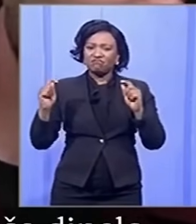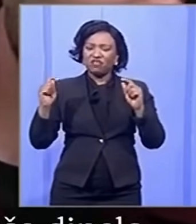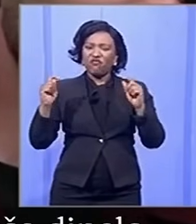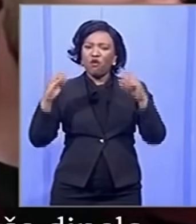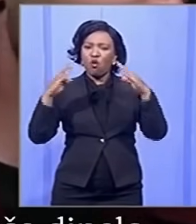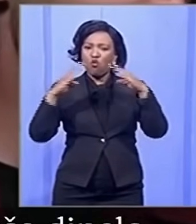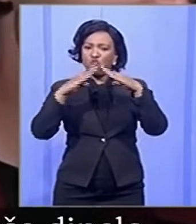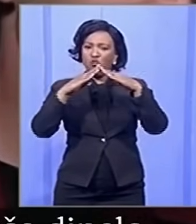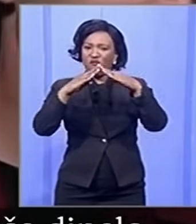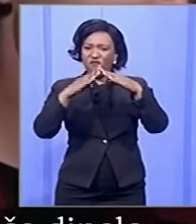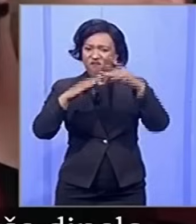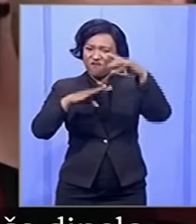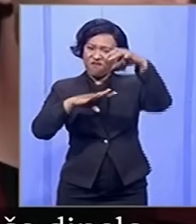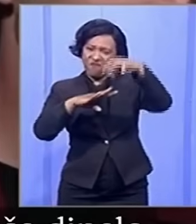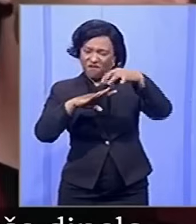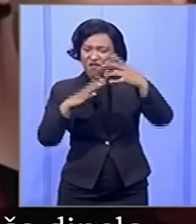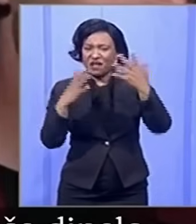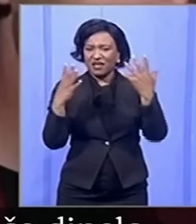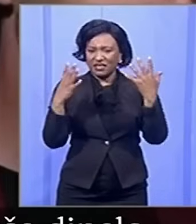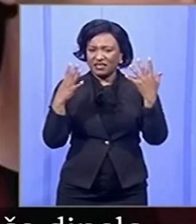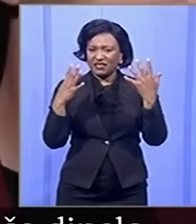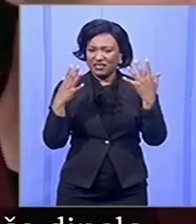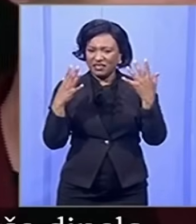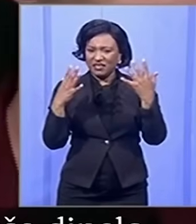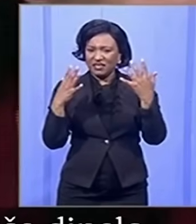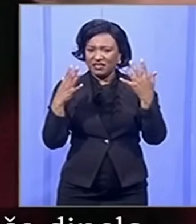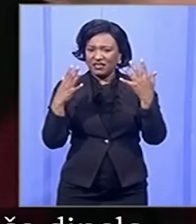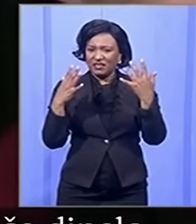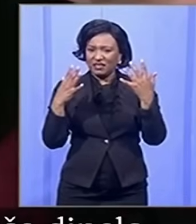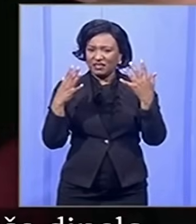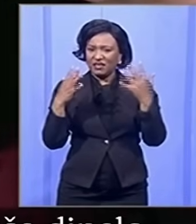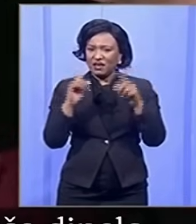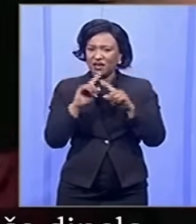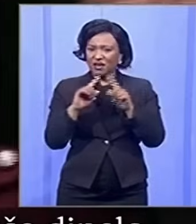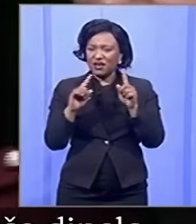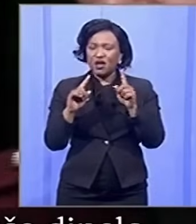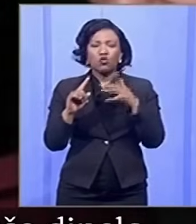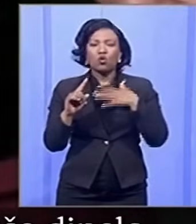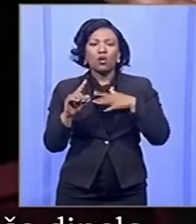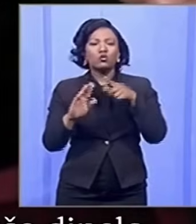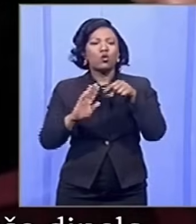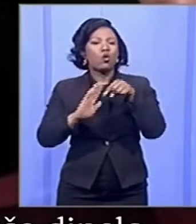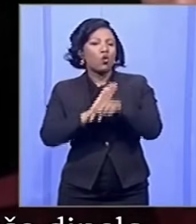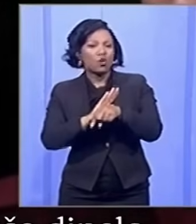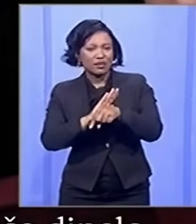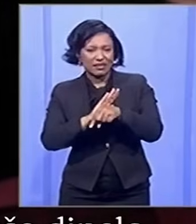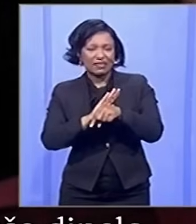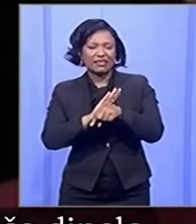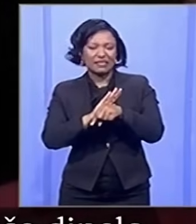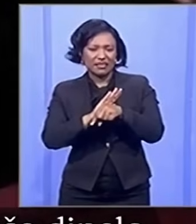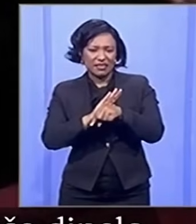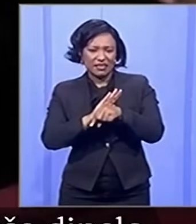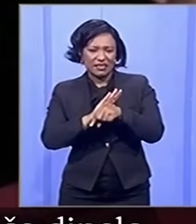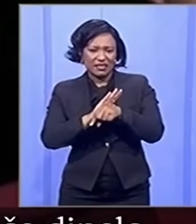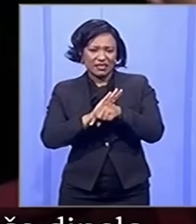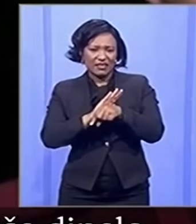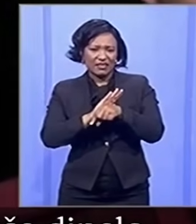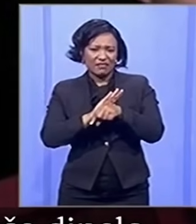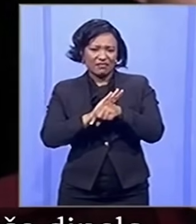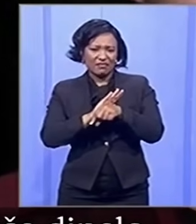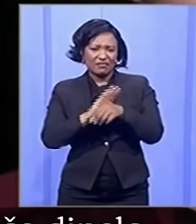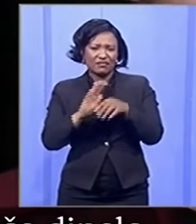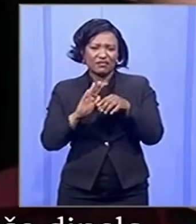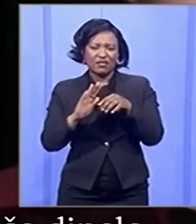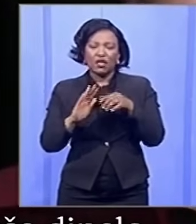example, and we had to do these kind of things, but without losing, I think, the concept, without losing